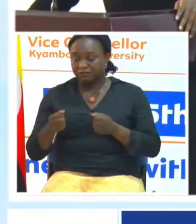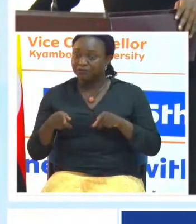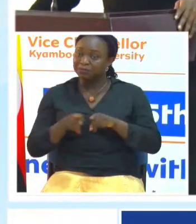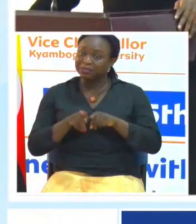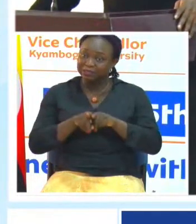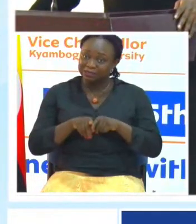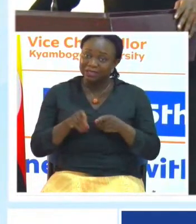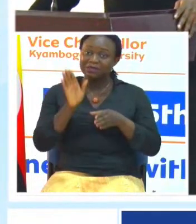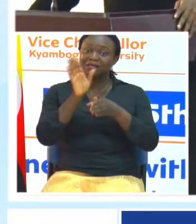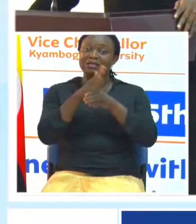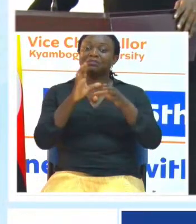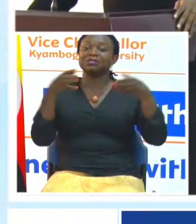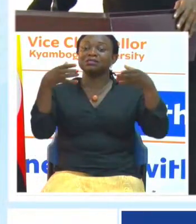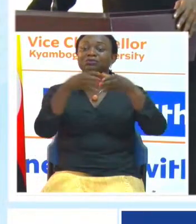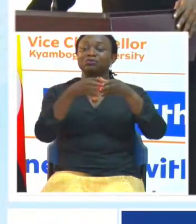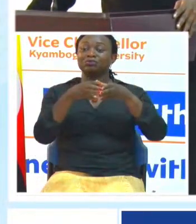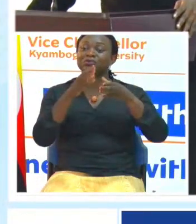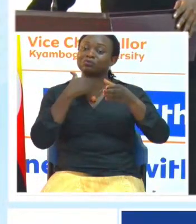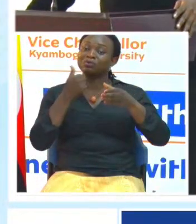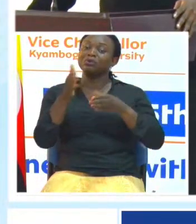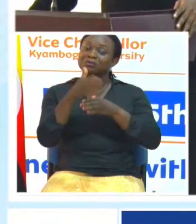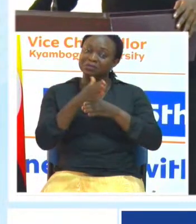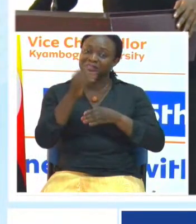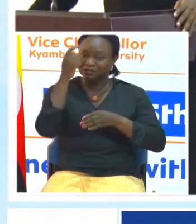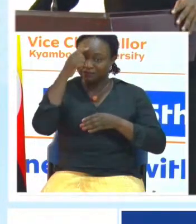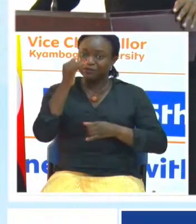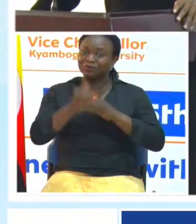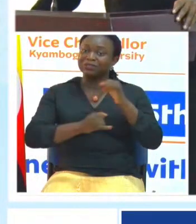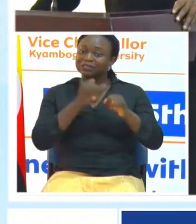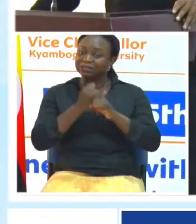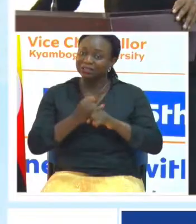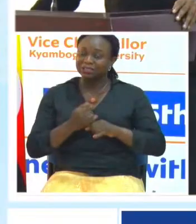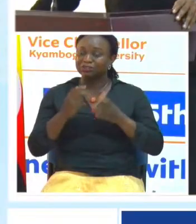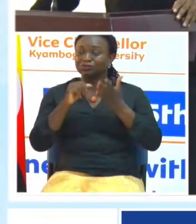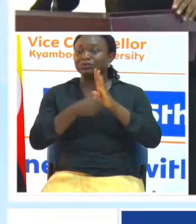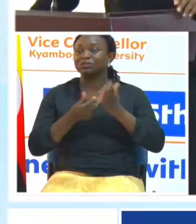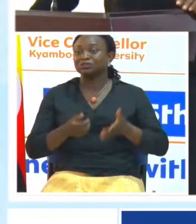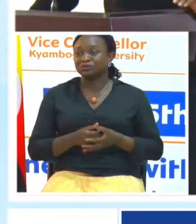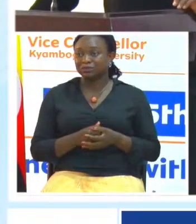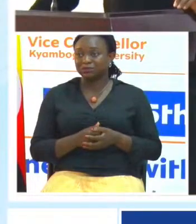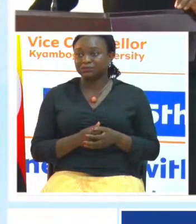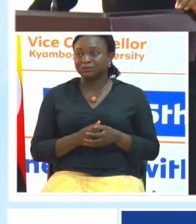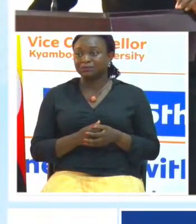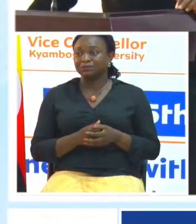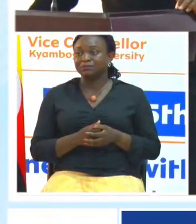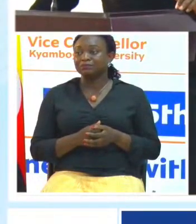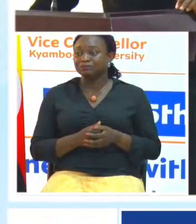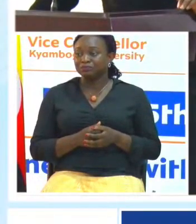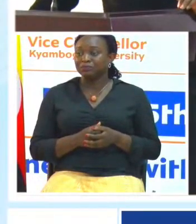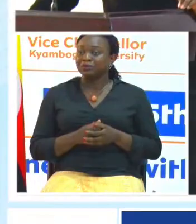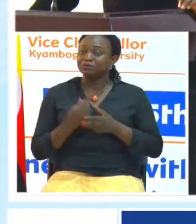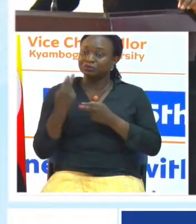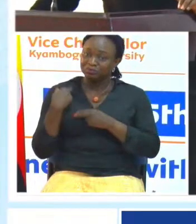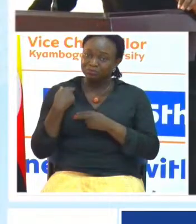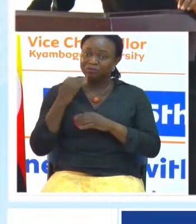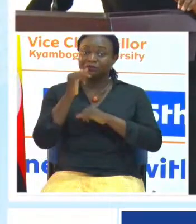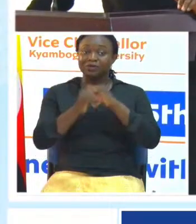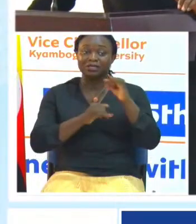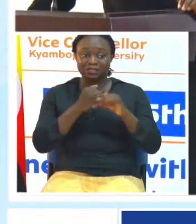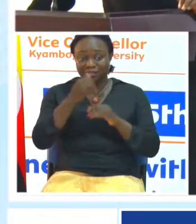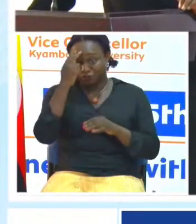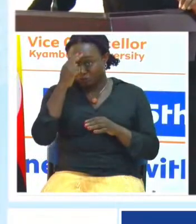the cabinet the minister for international affairs should be for international students. I don't